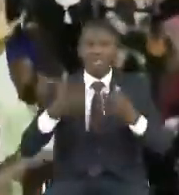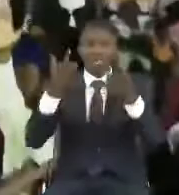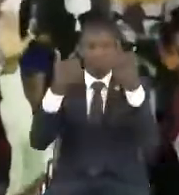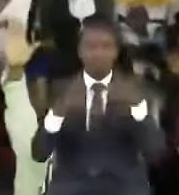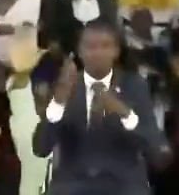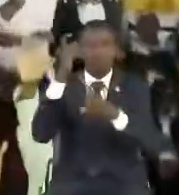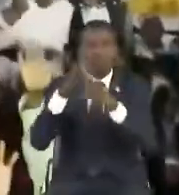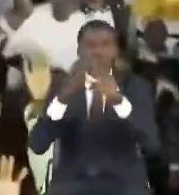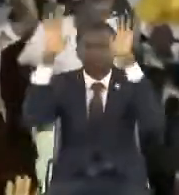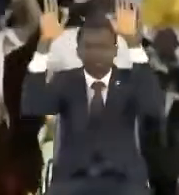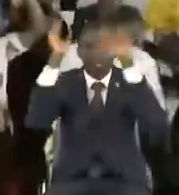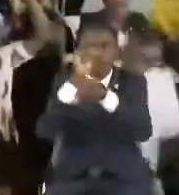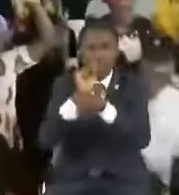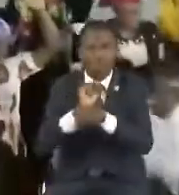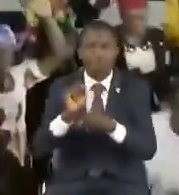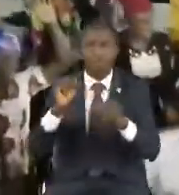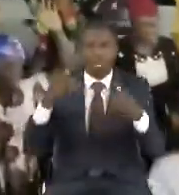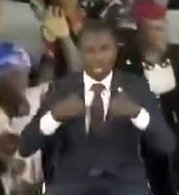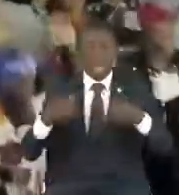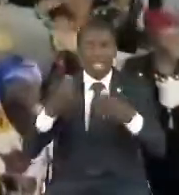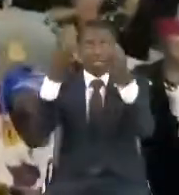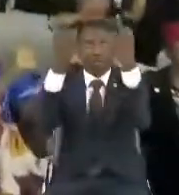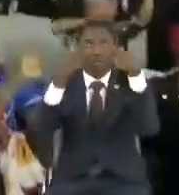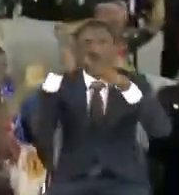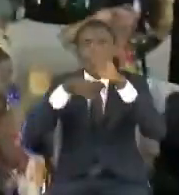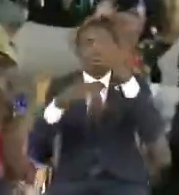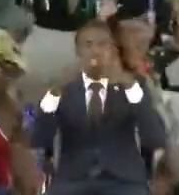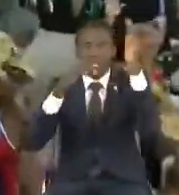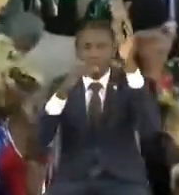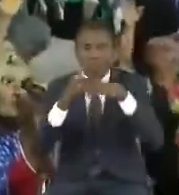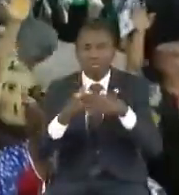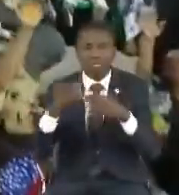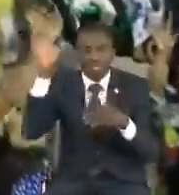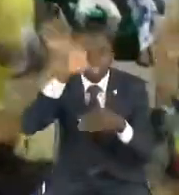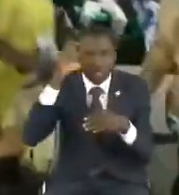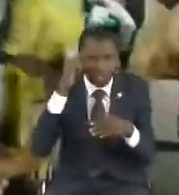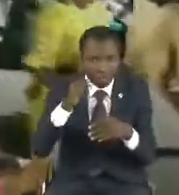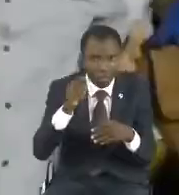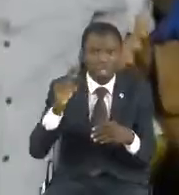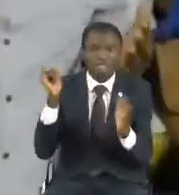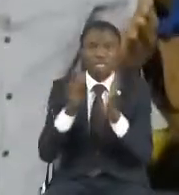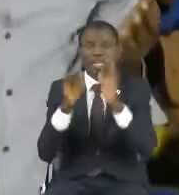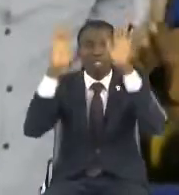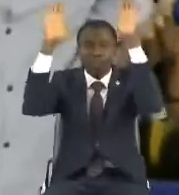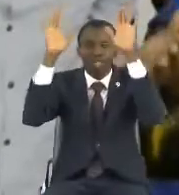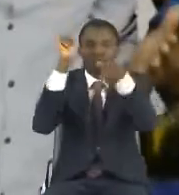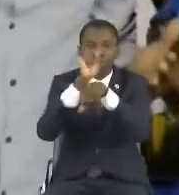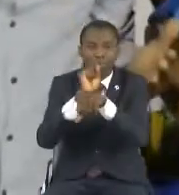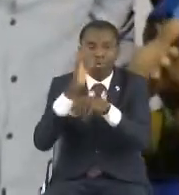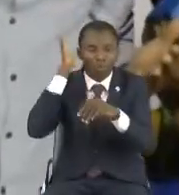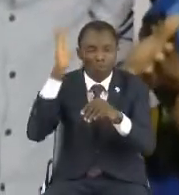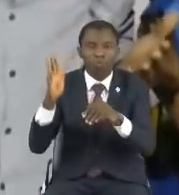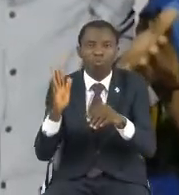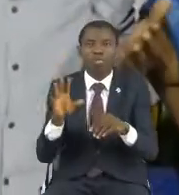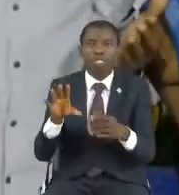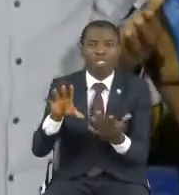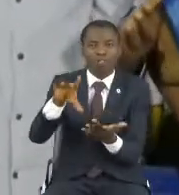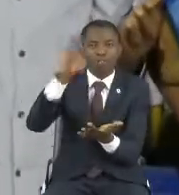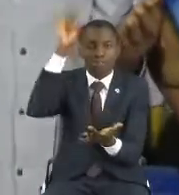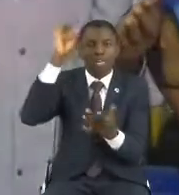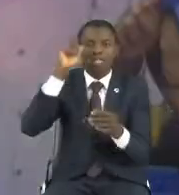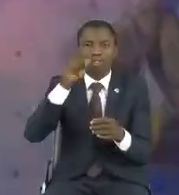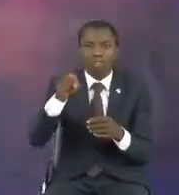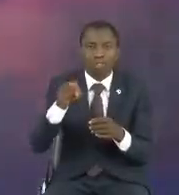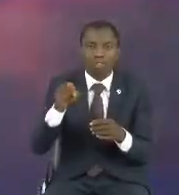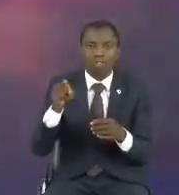heaven looking for you, that miracle will locate you now. And when you hear